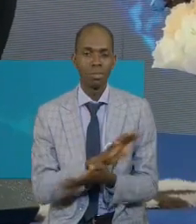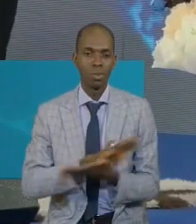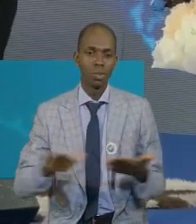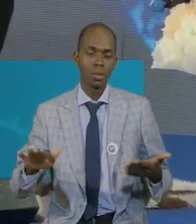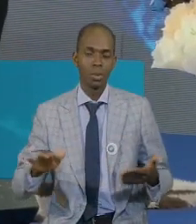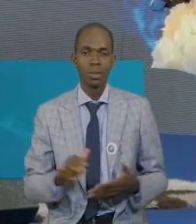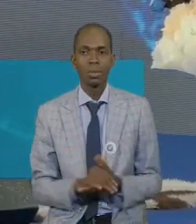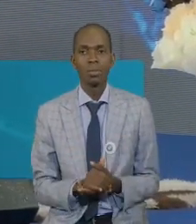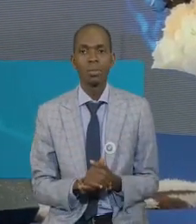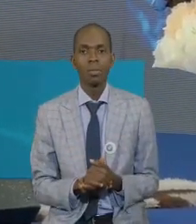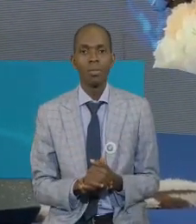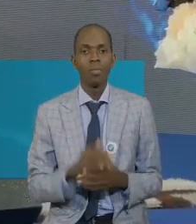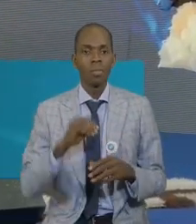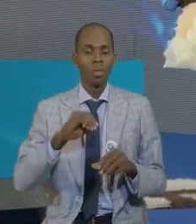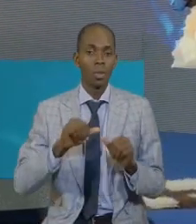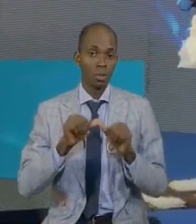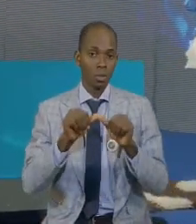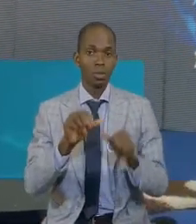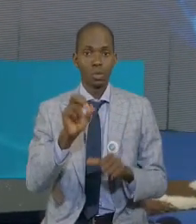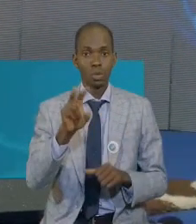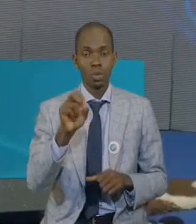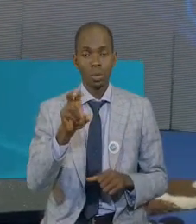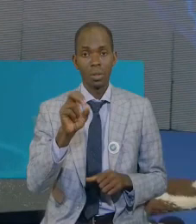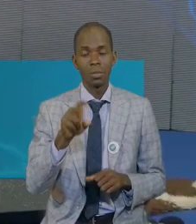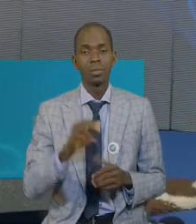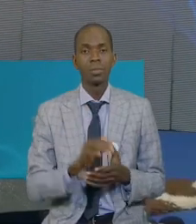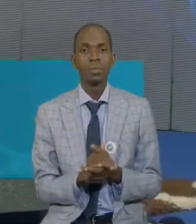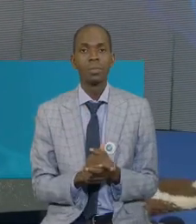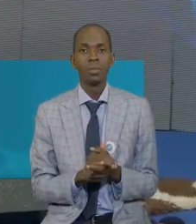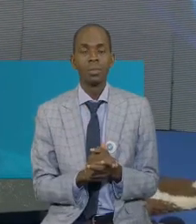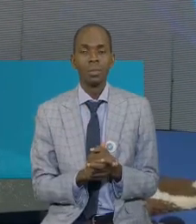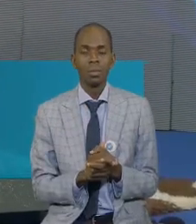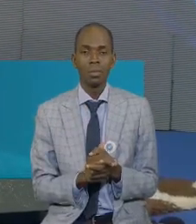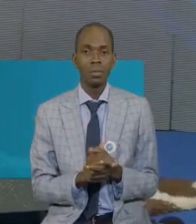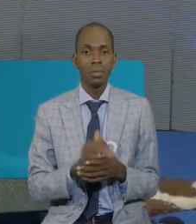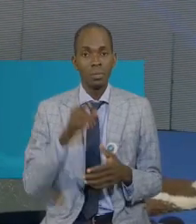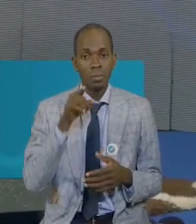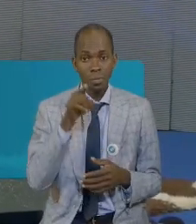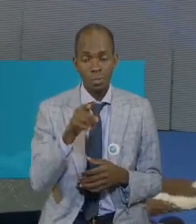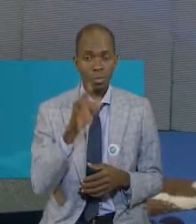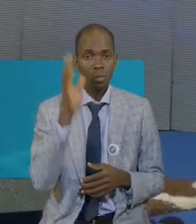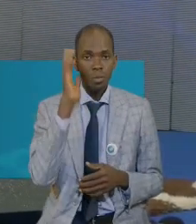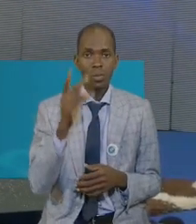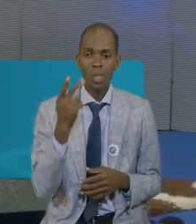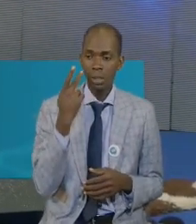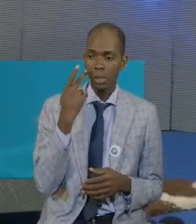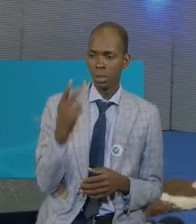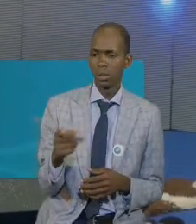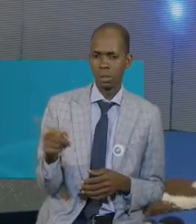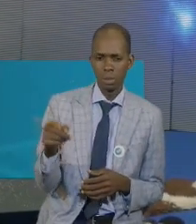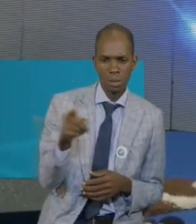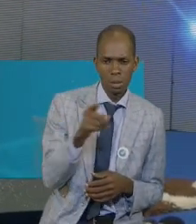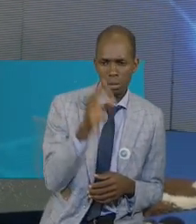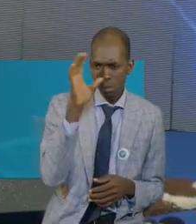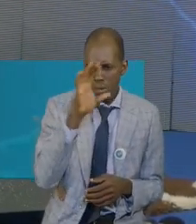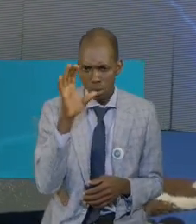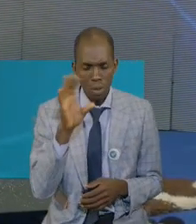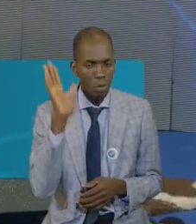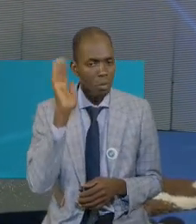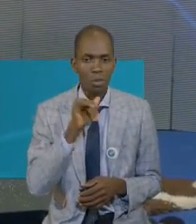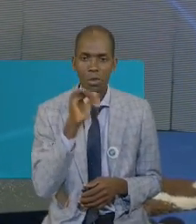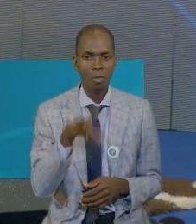in verse 12 it says Thou shalt seek them I shall find them no